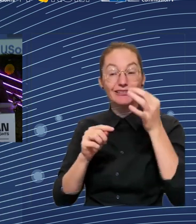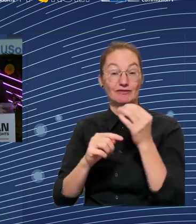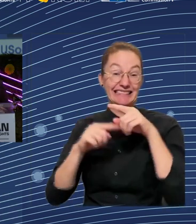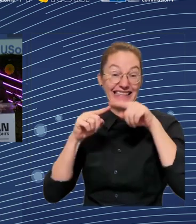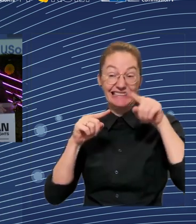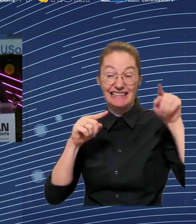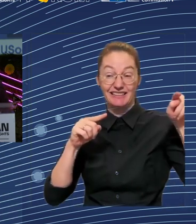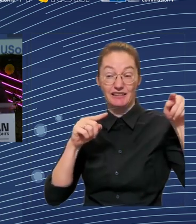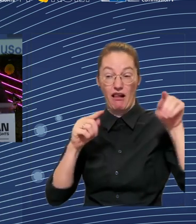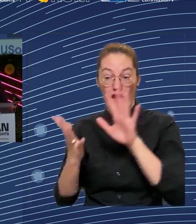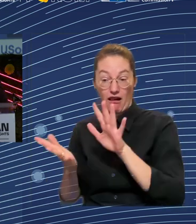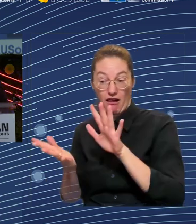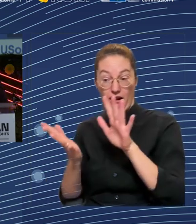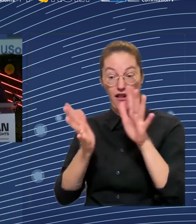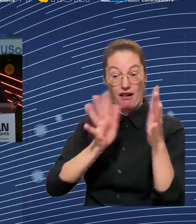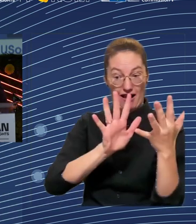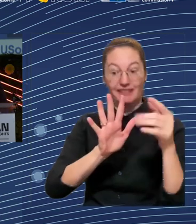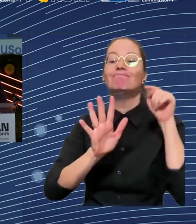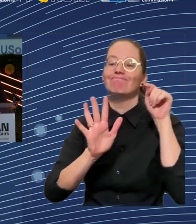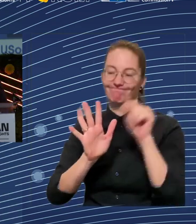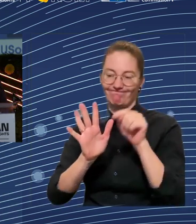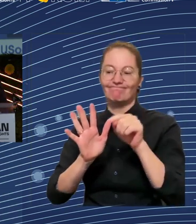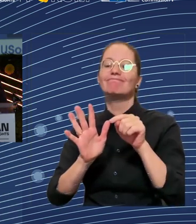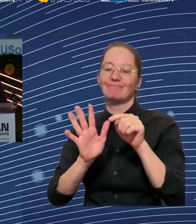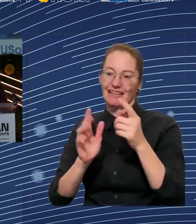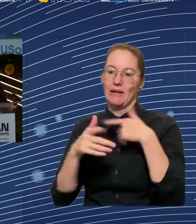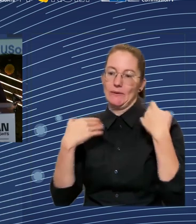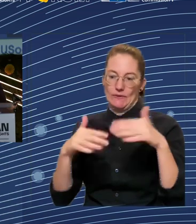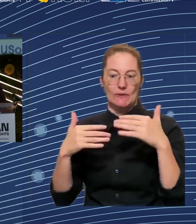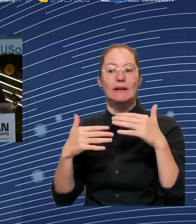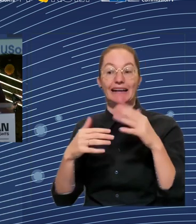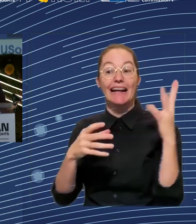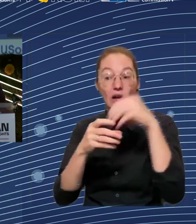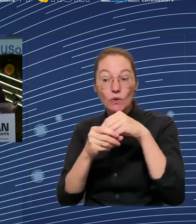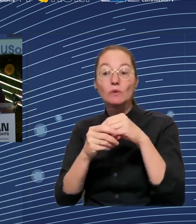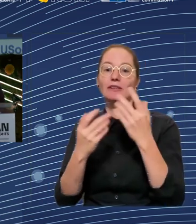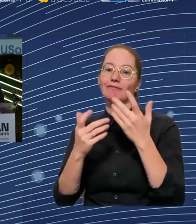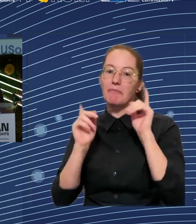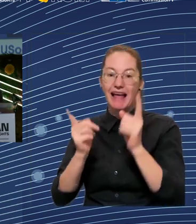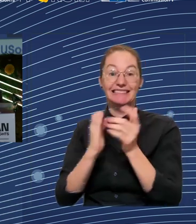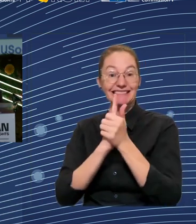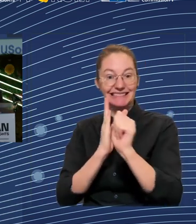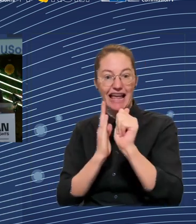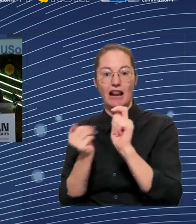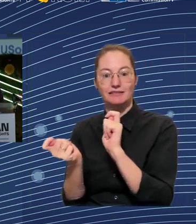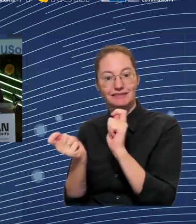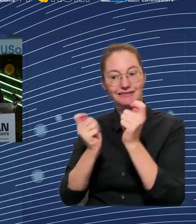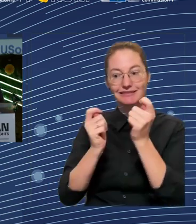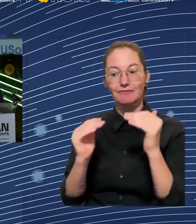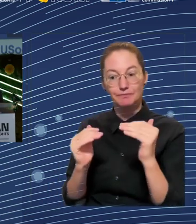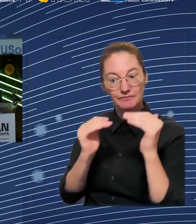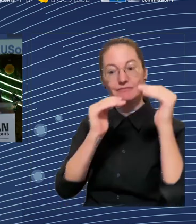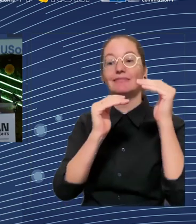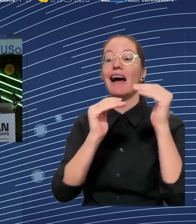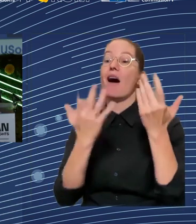is based on a joint project we're conducting together with the OECD on counterfactual impact evaluations